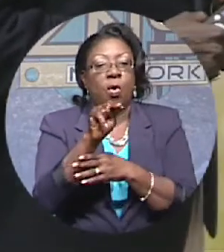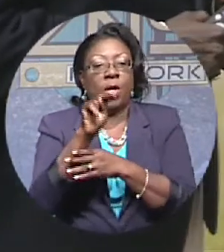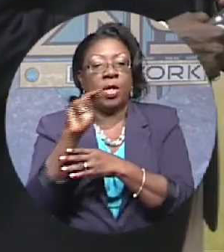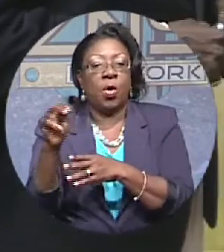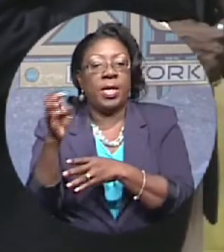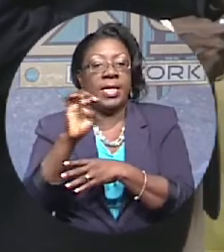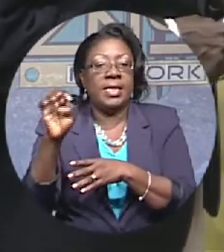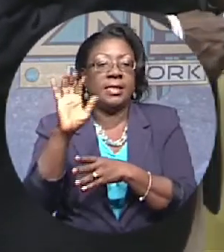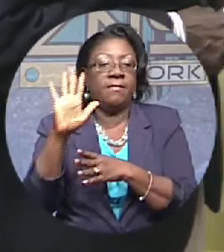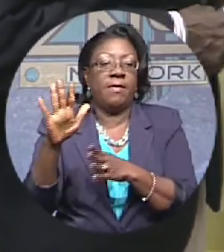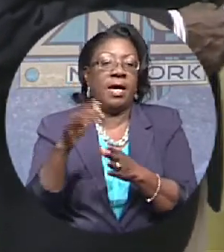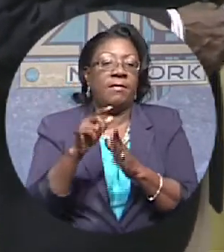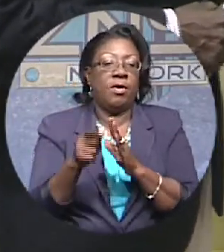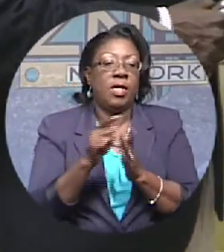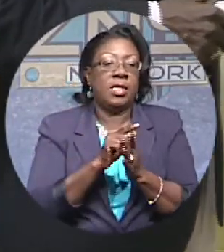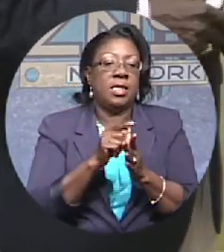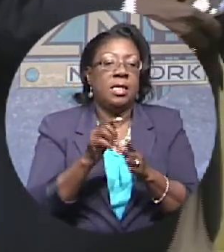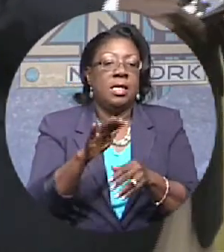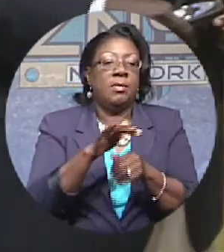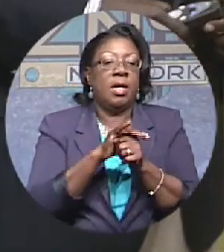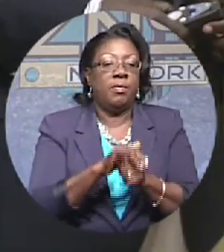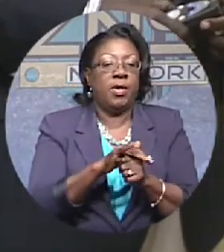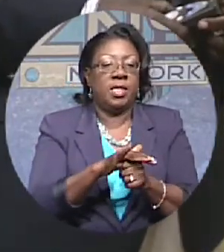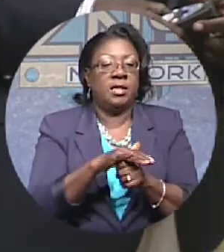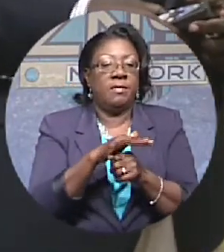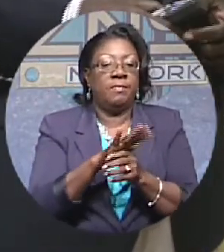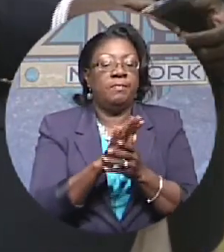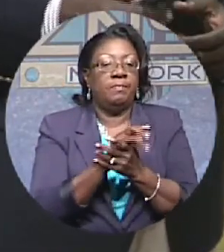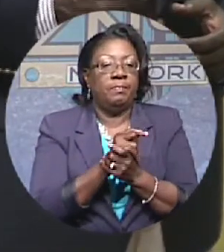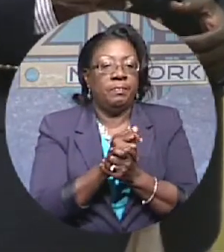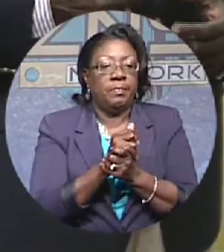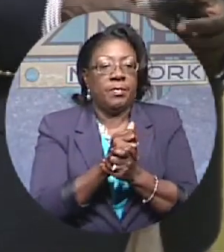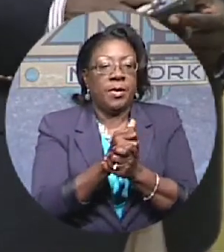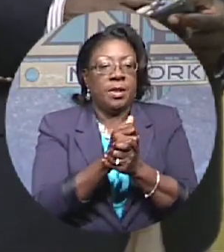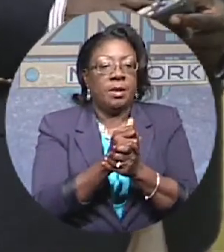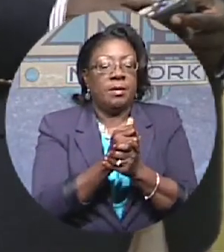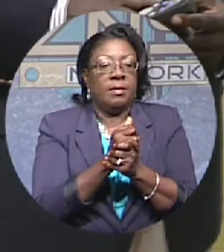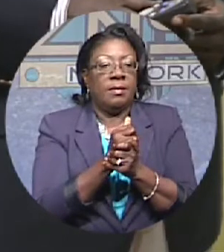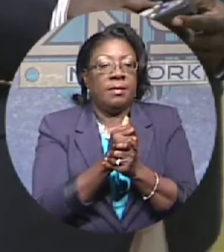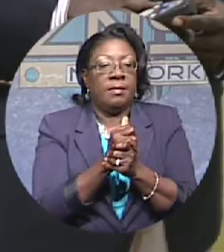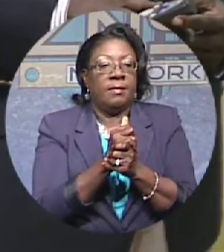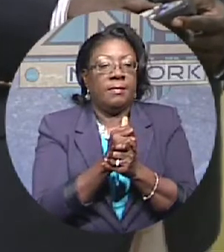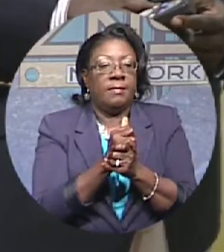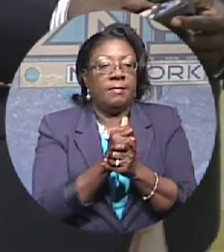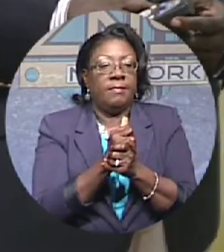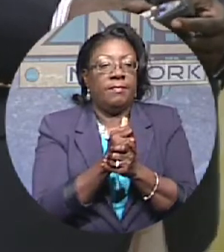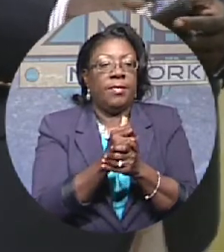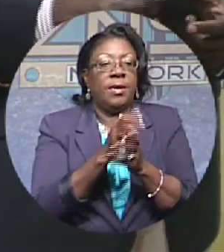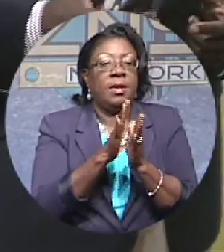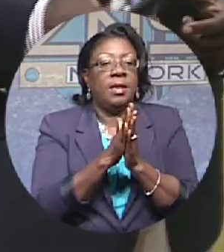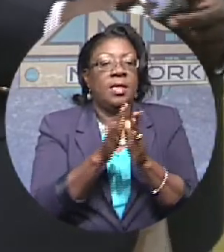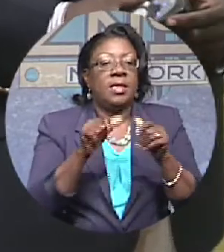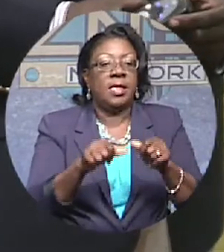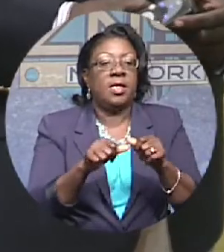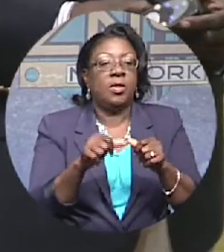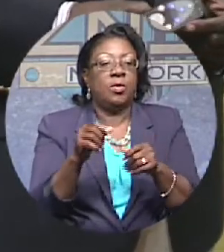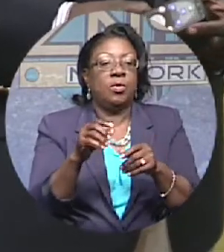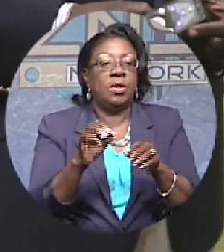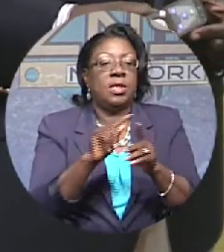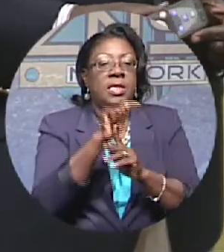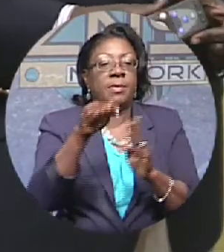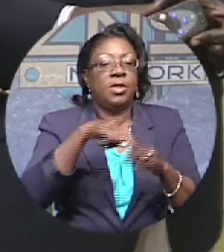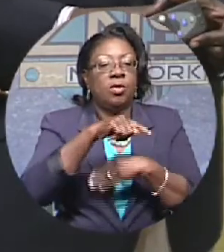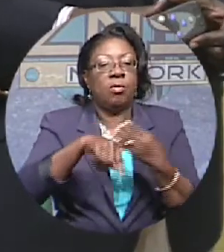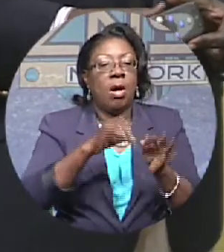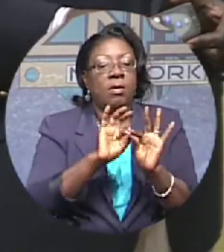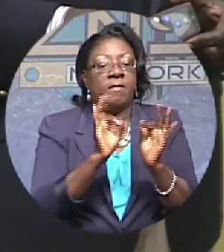at 5 knots, barometric pressure 1,017.0 millibars, that's 30.03 inches, and it is falling. But stay tuned, temperatures around the